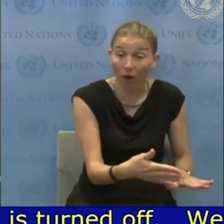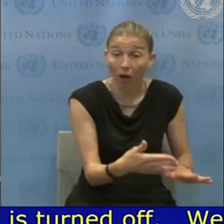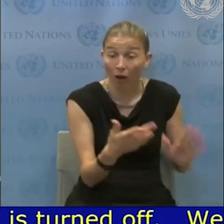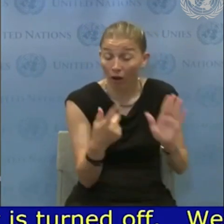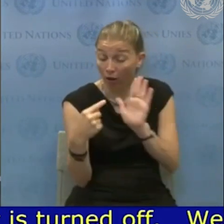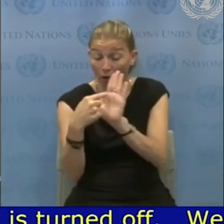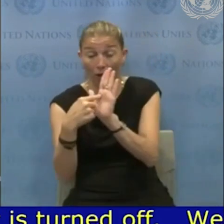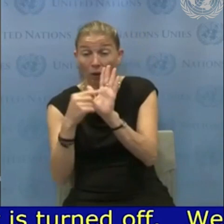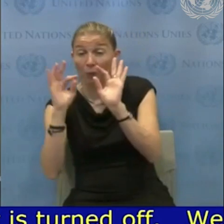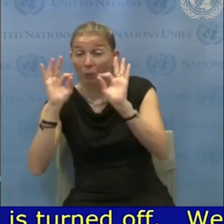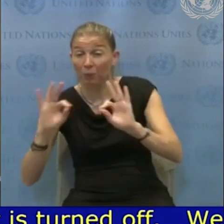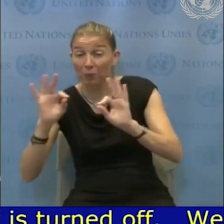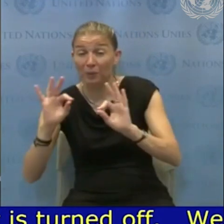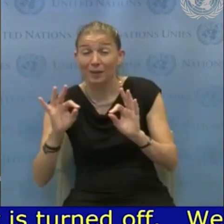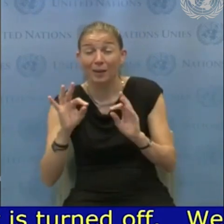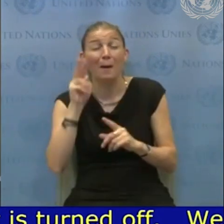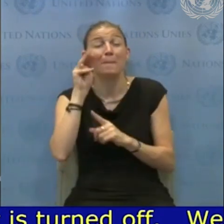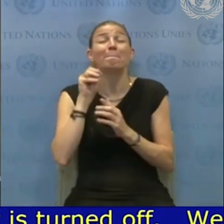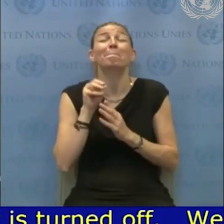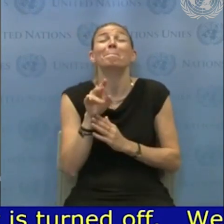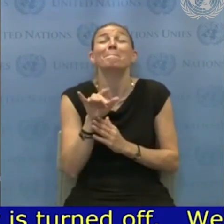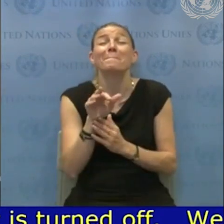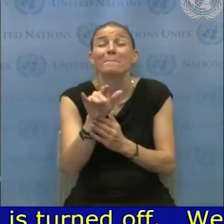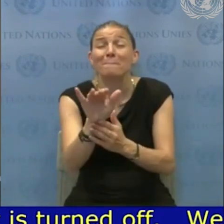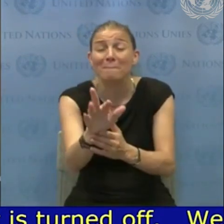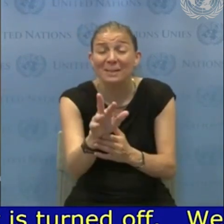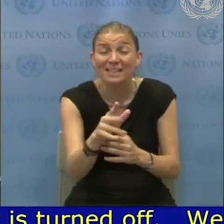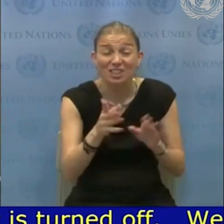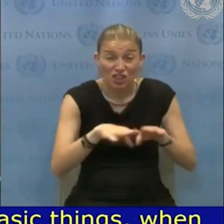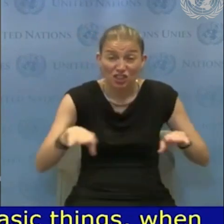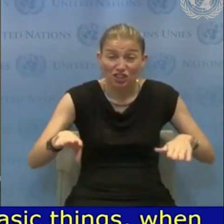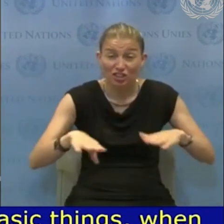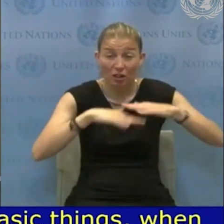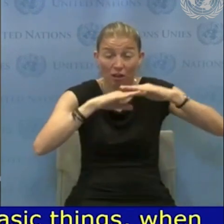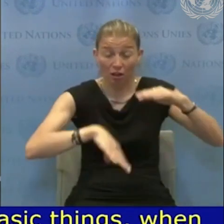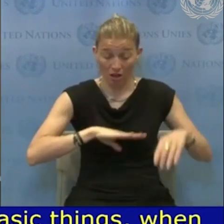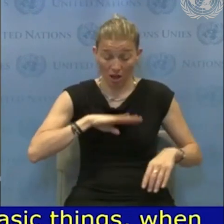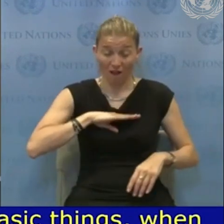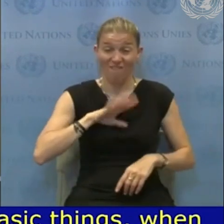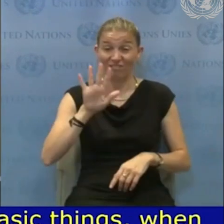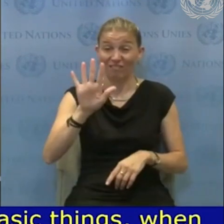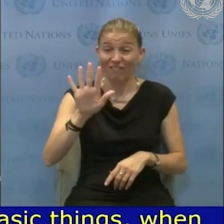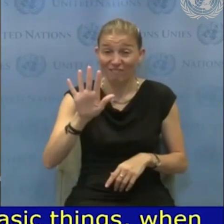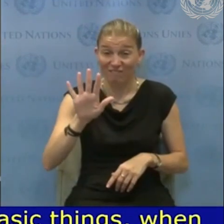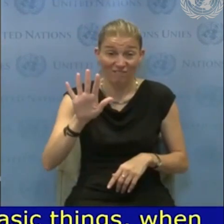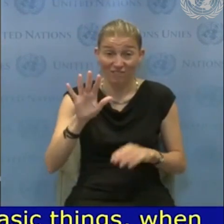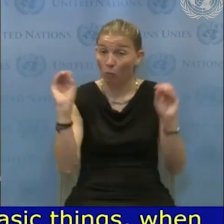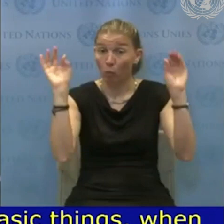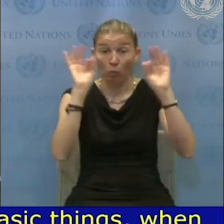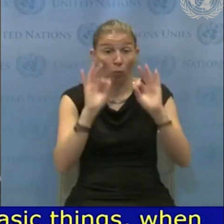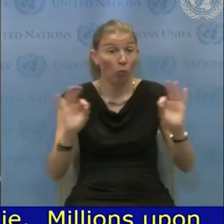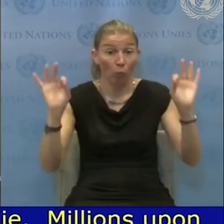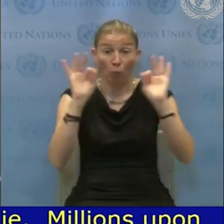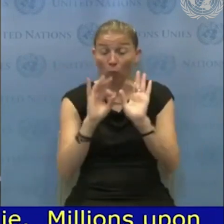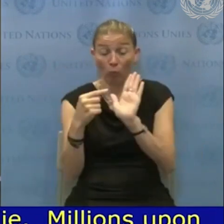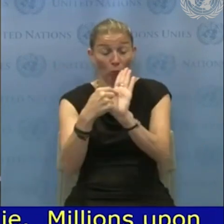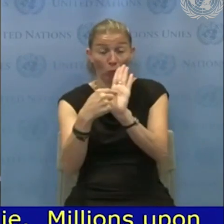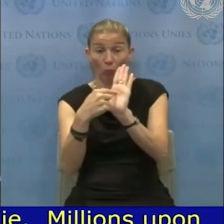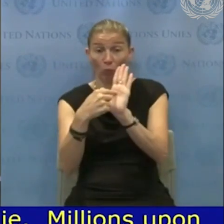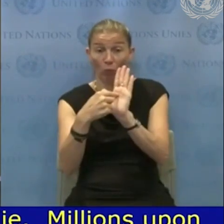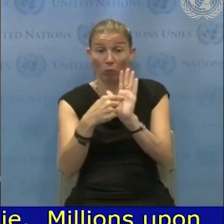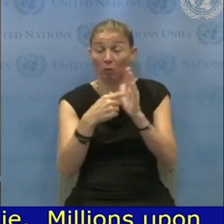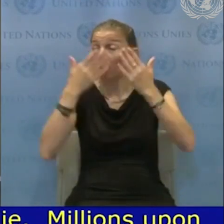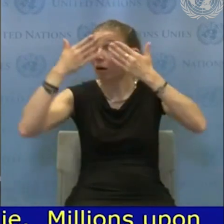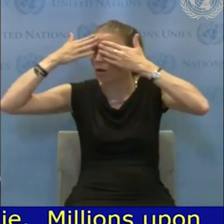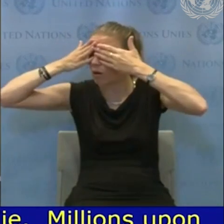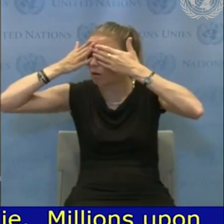under 5 who are born in our world are not registered. They're invisible, effectively, to the governments whose responsibility it is to help